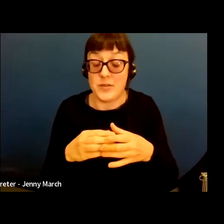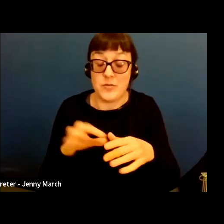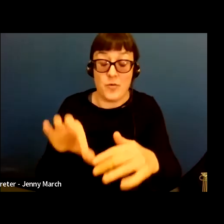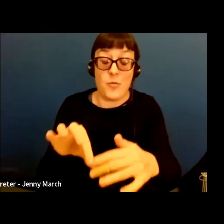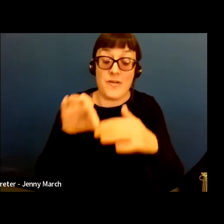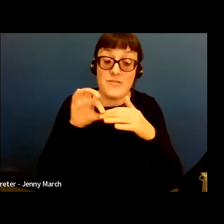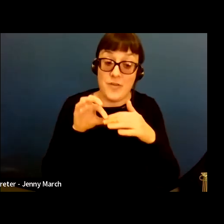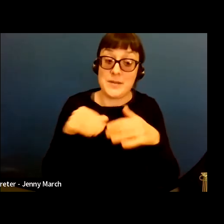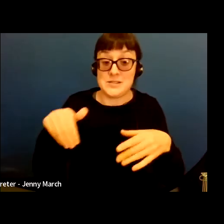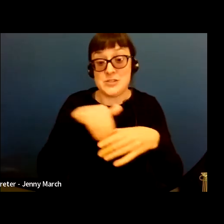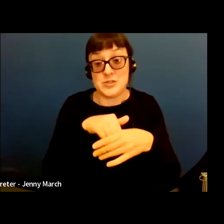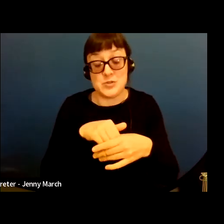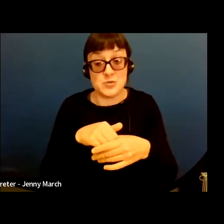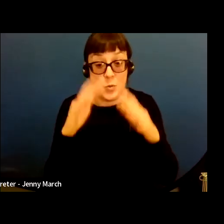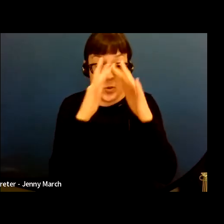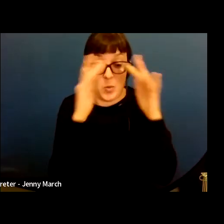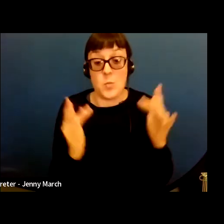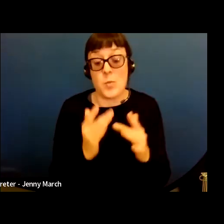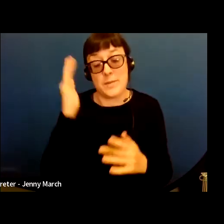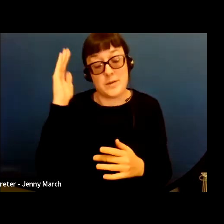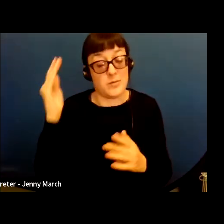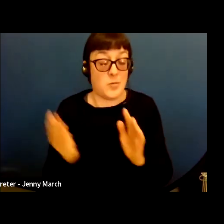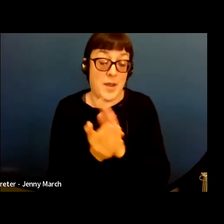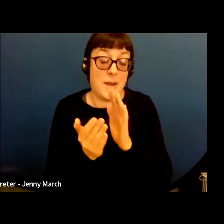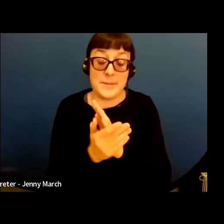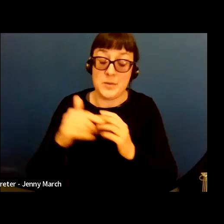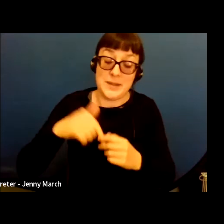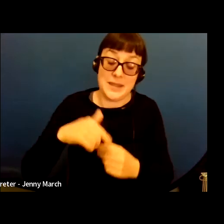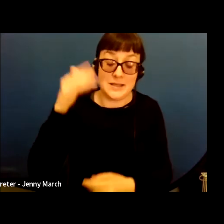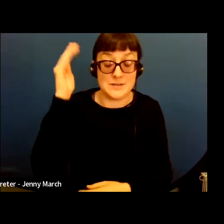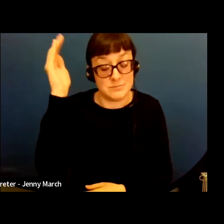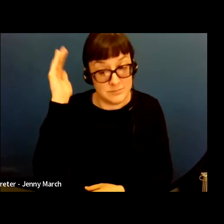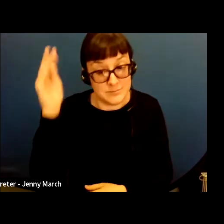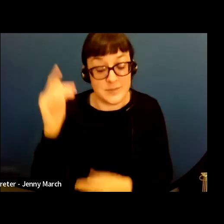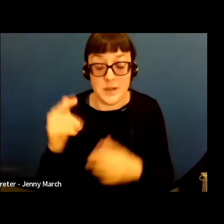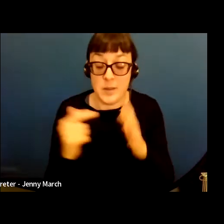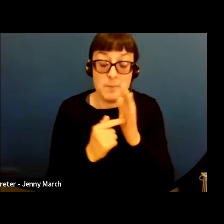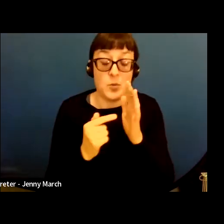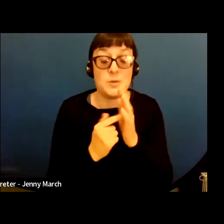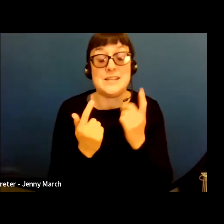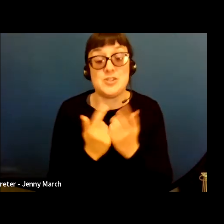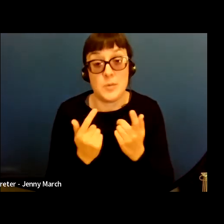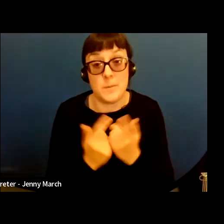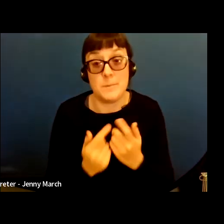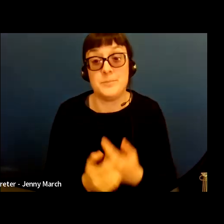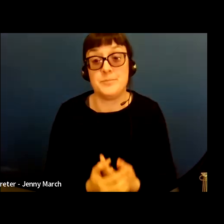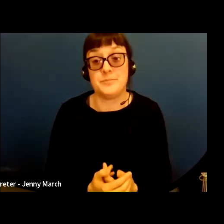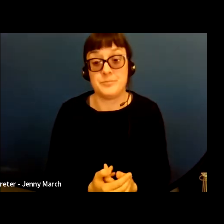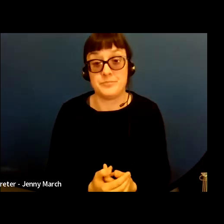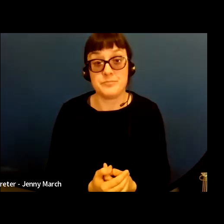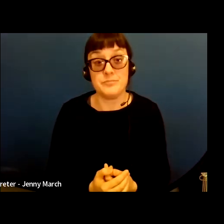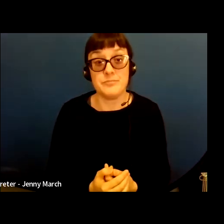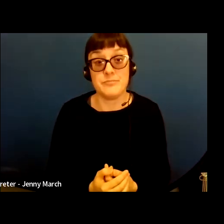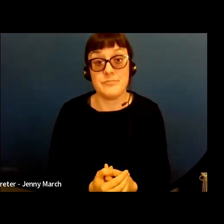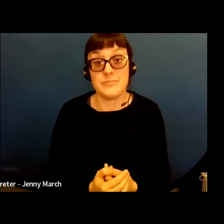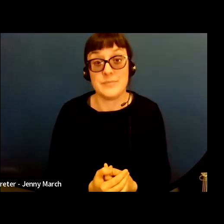webinar today. It's my pleasure to be here with you and to talk about this very important issue. To begin with, I'd like to share